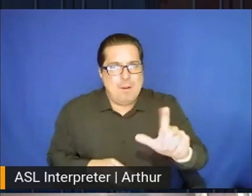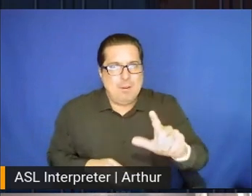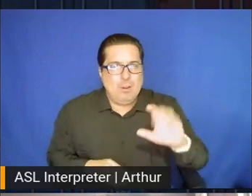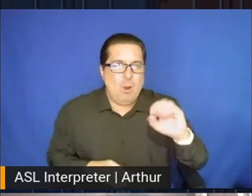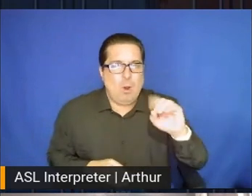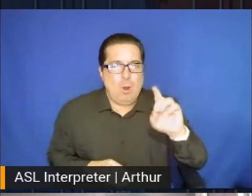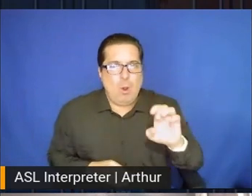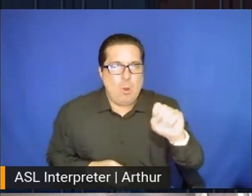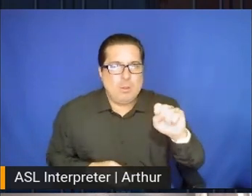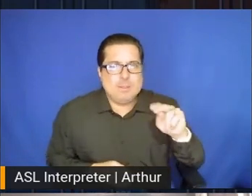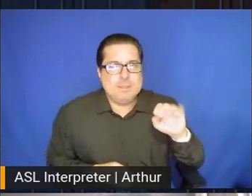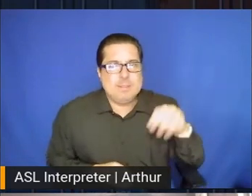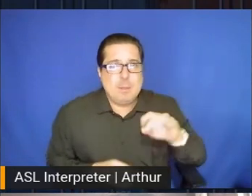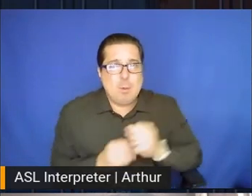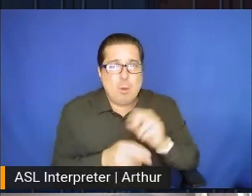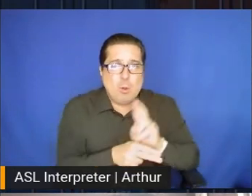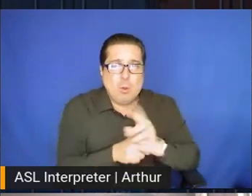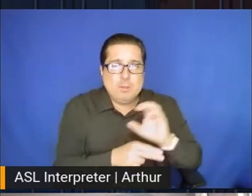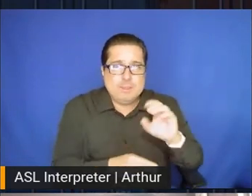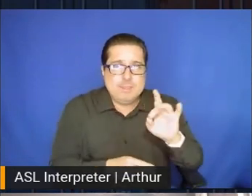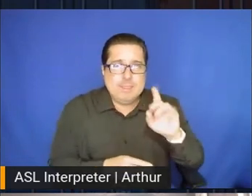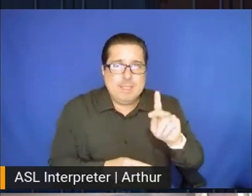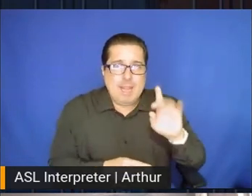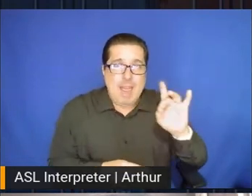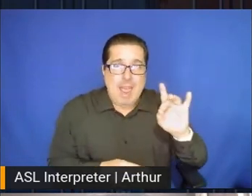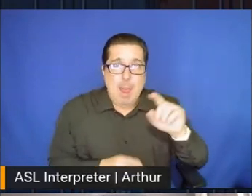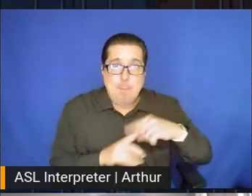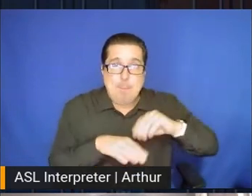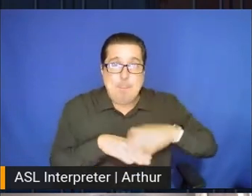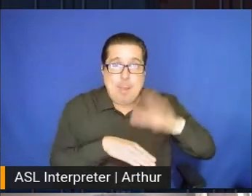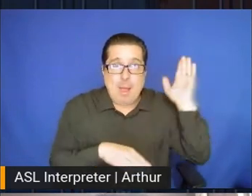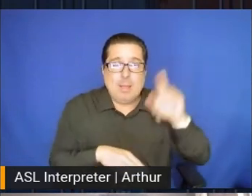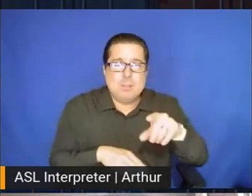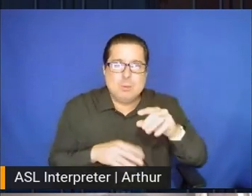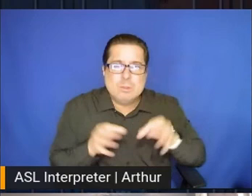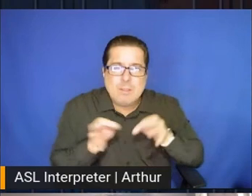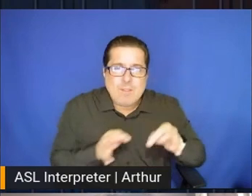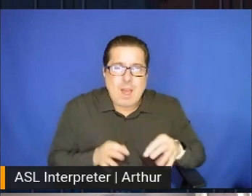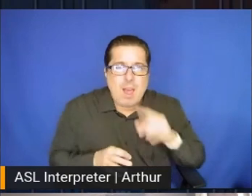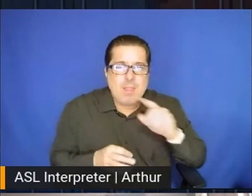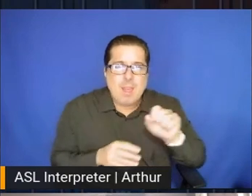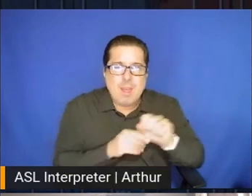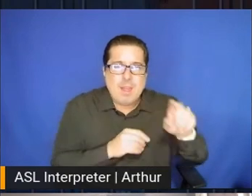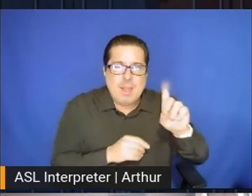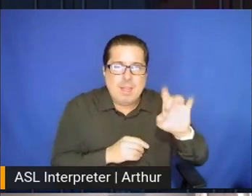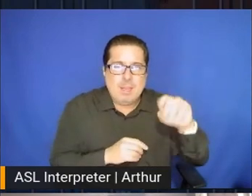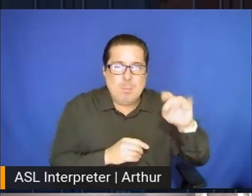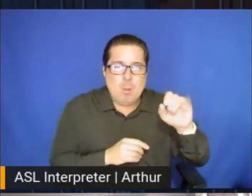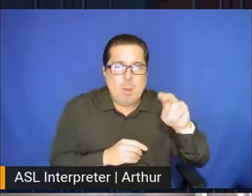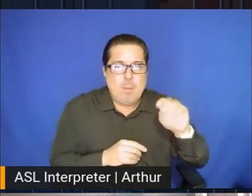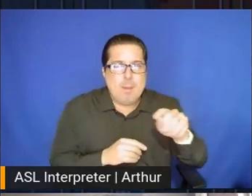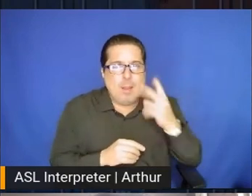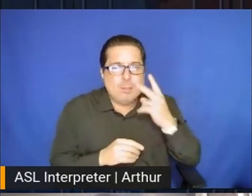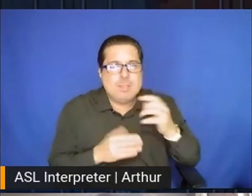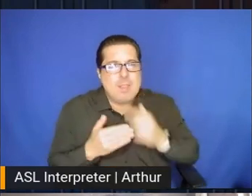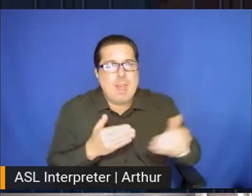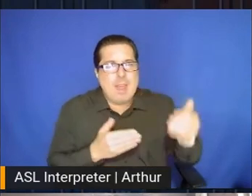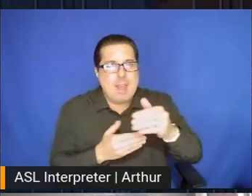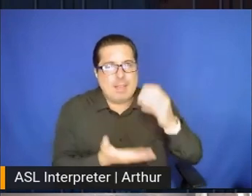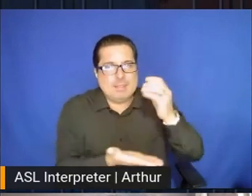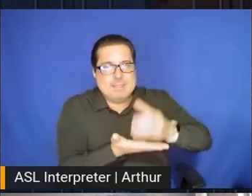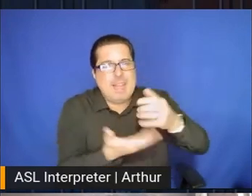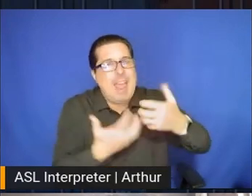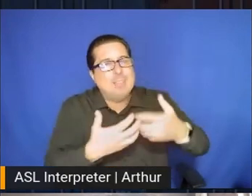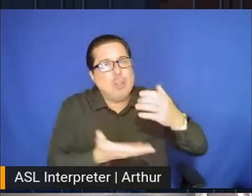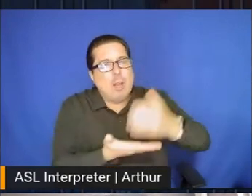with cdk8s plus to define a deployment that simply deploys an Nginx container. We like to call